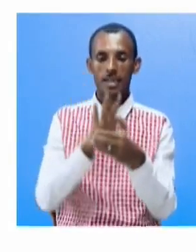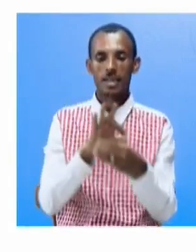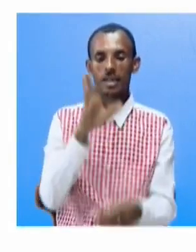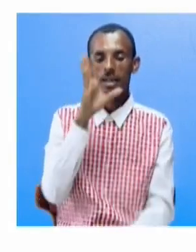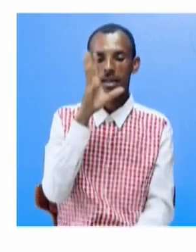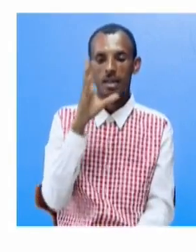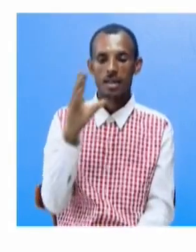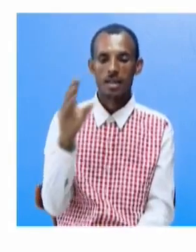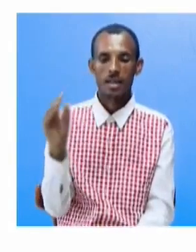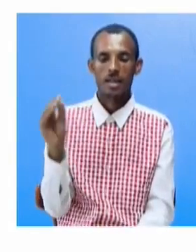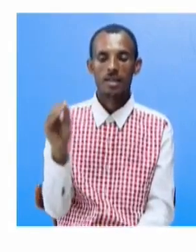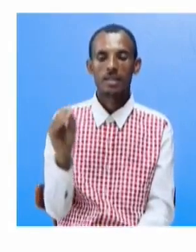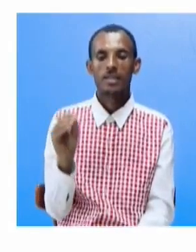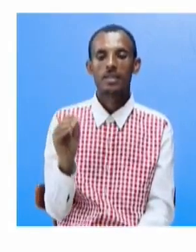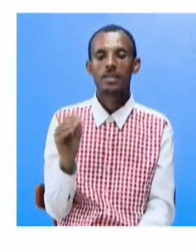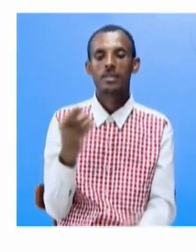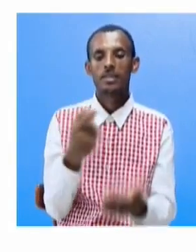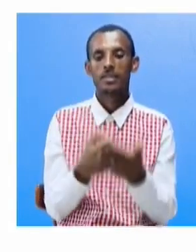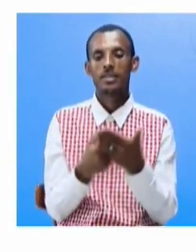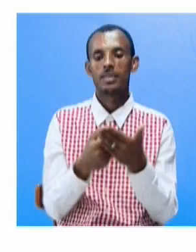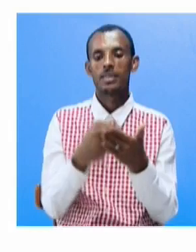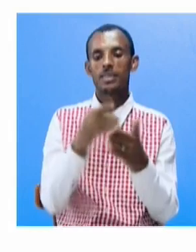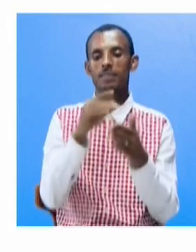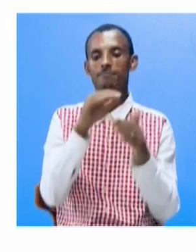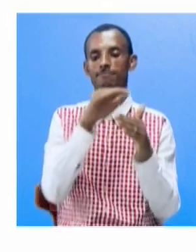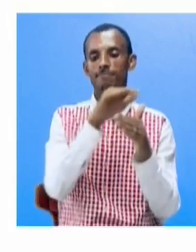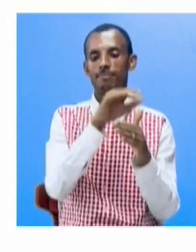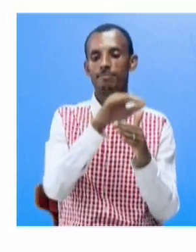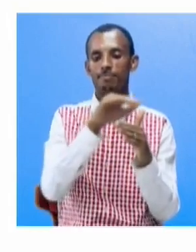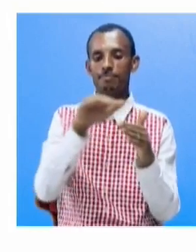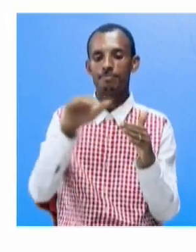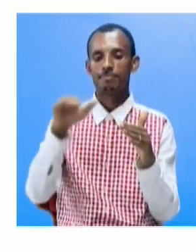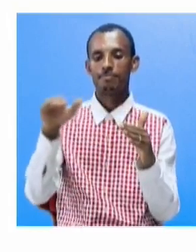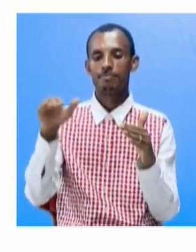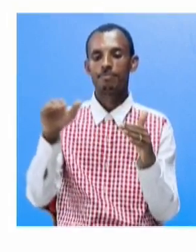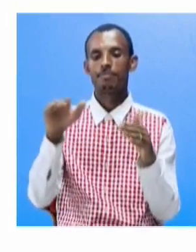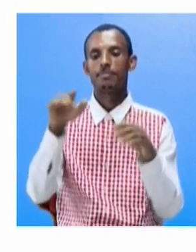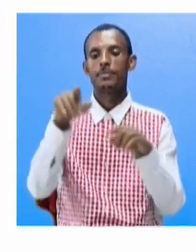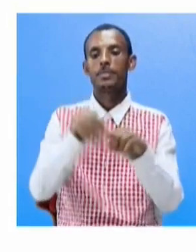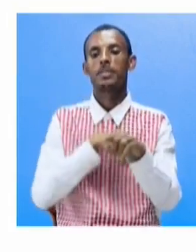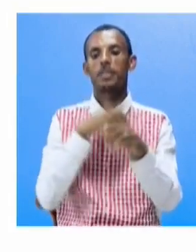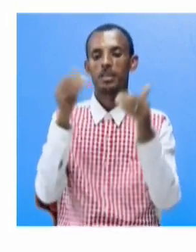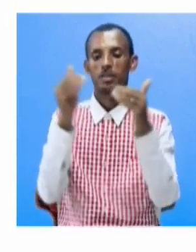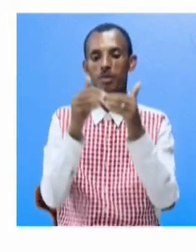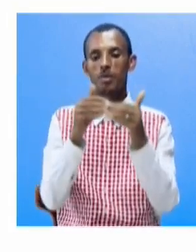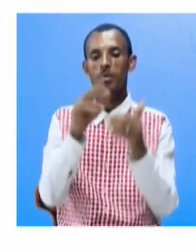and this distance is given to be 200